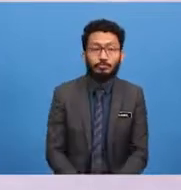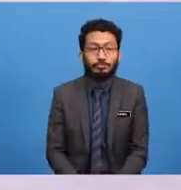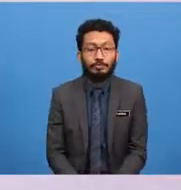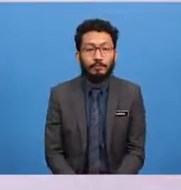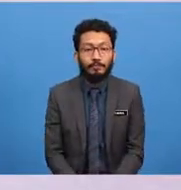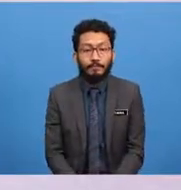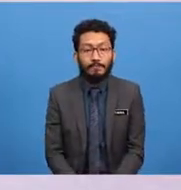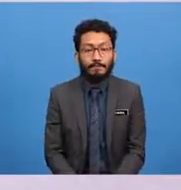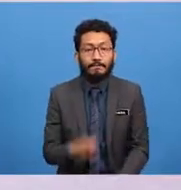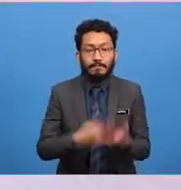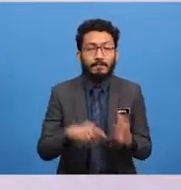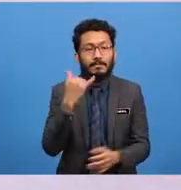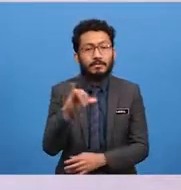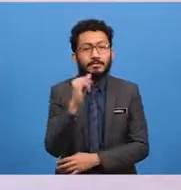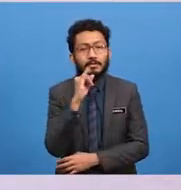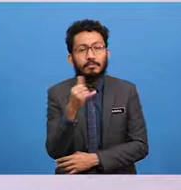What's the material?